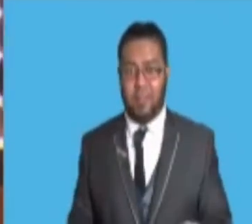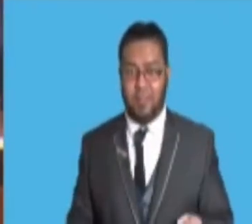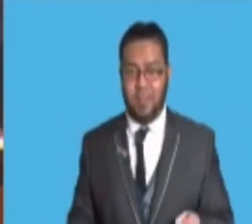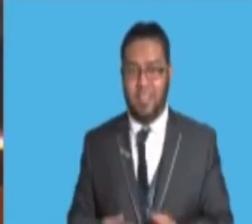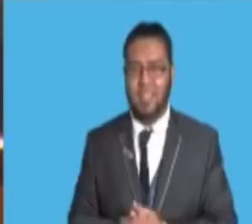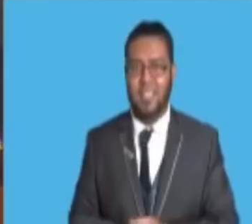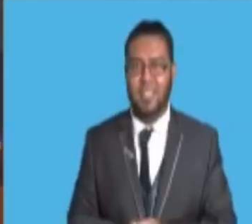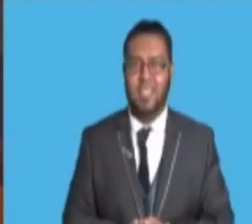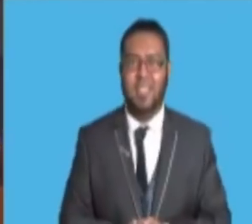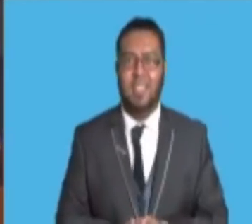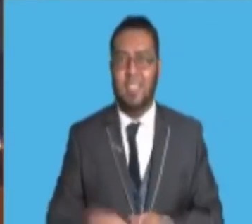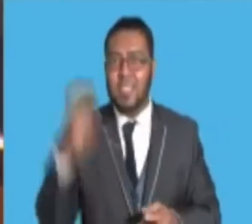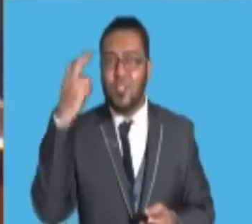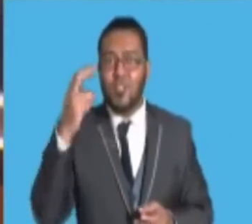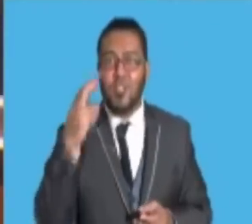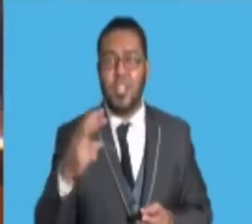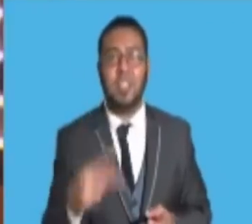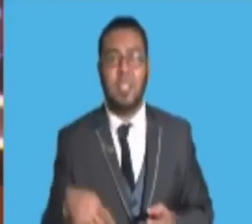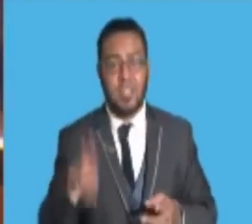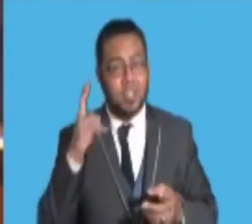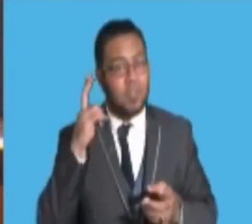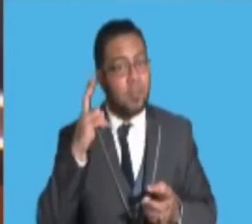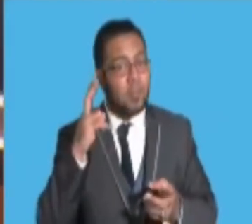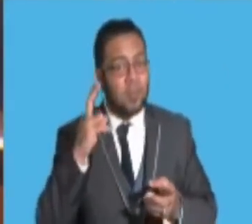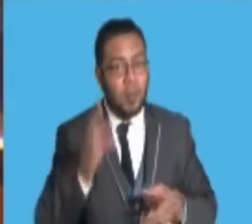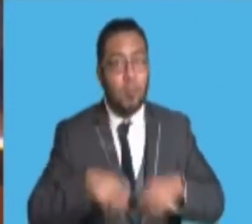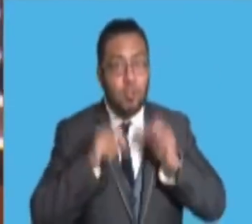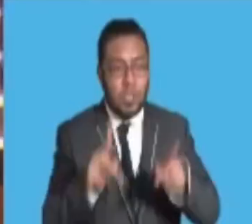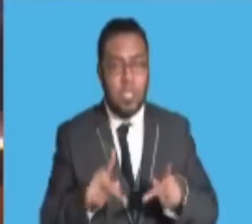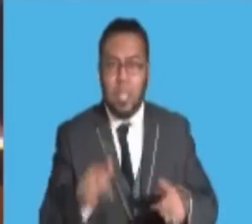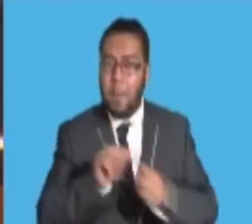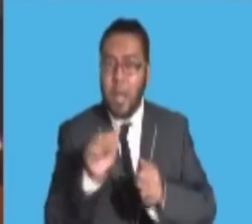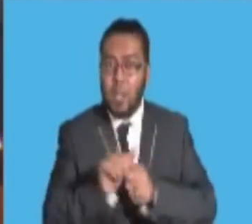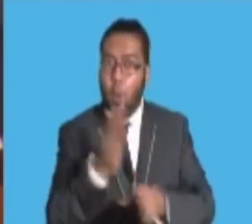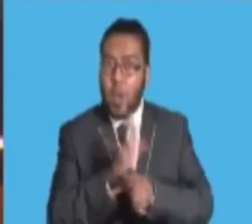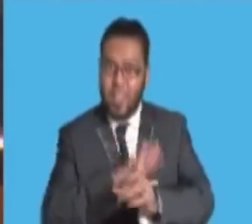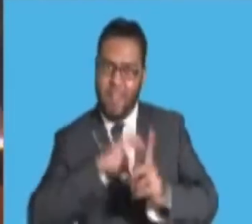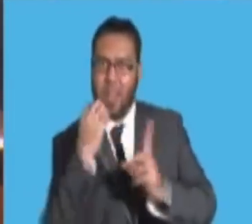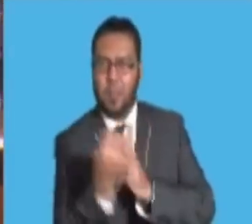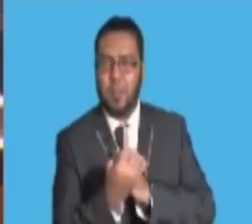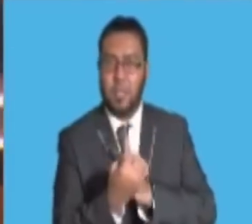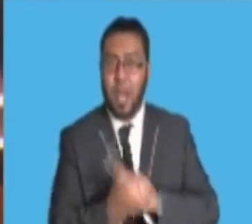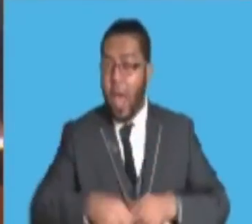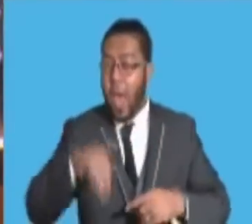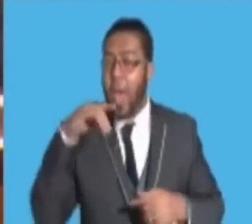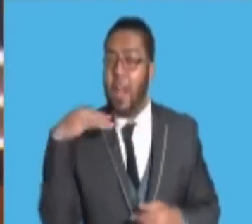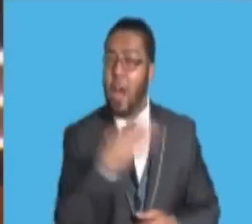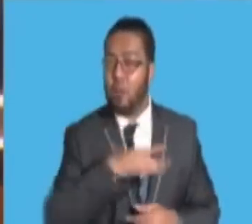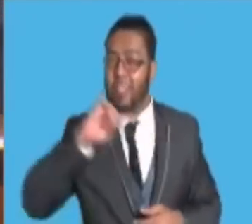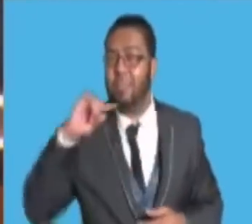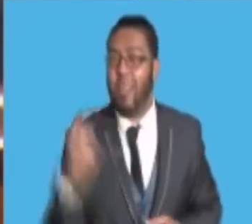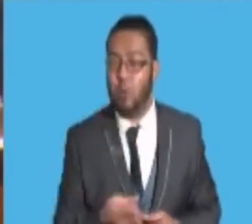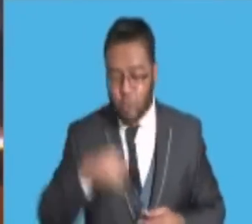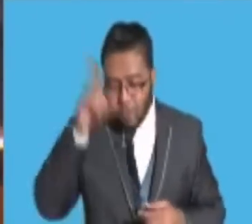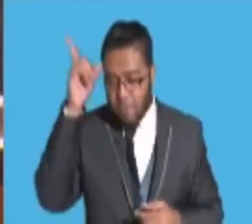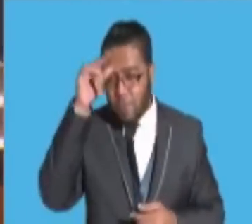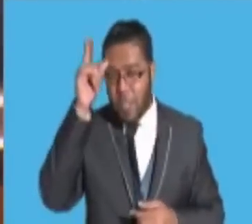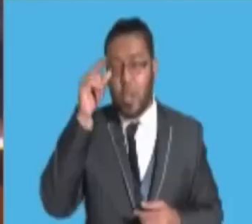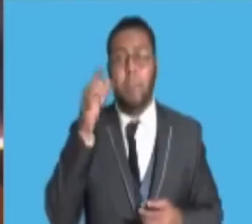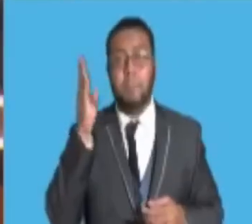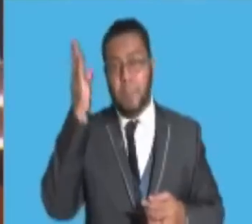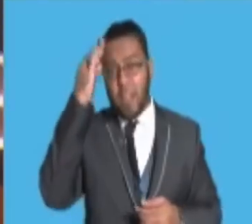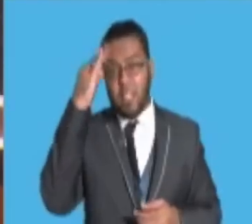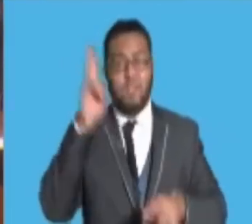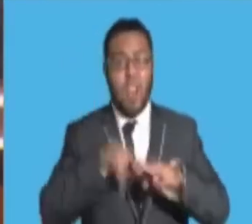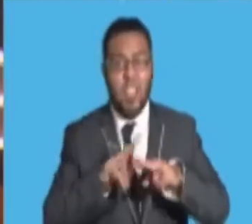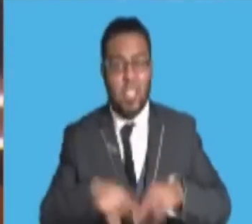access to new training opportunities with new equipment and a better working environment. And hundreds of thousands of Fijian mothers,